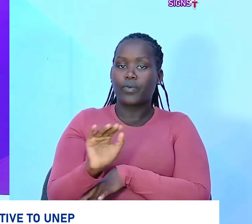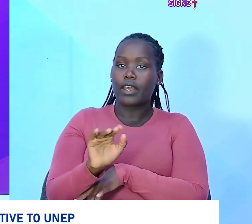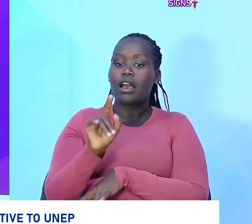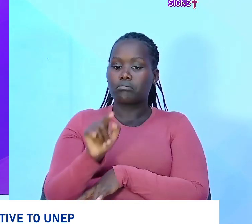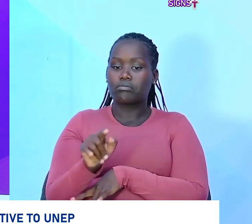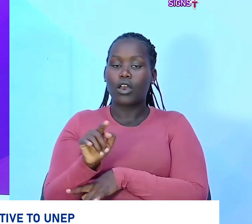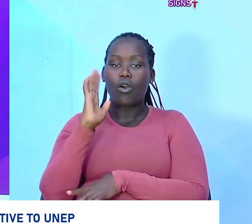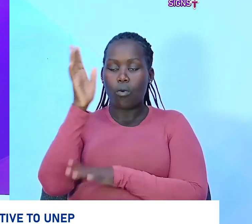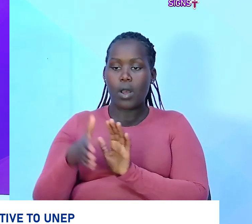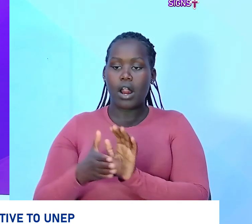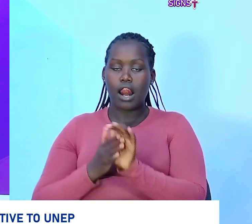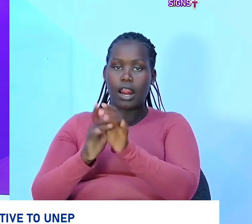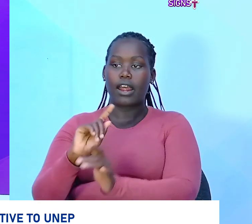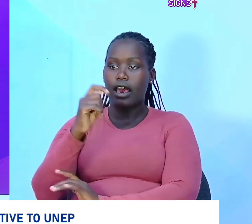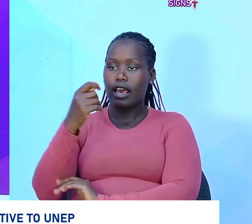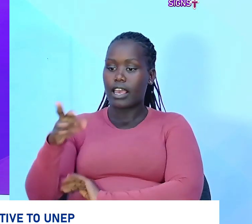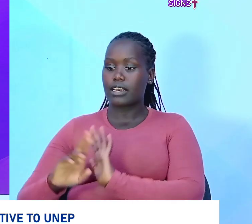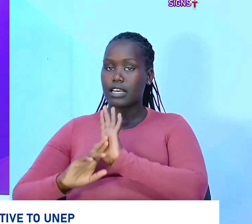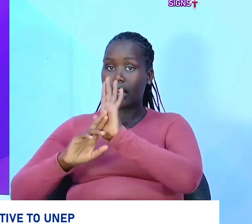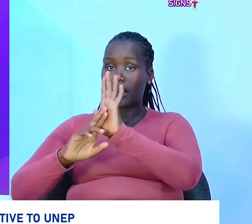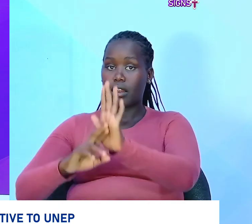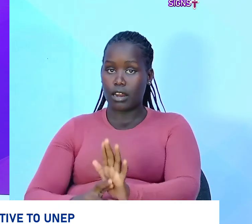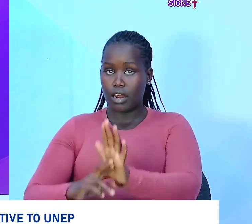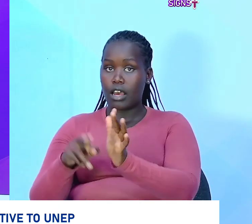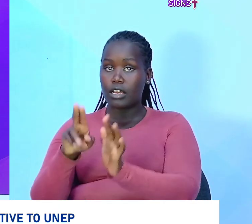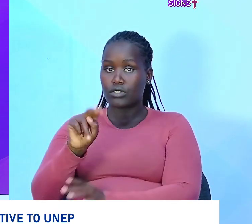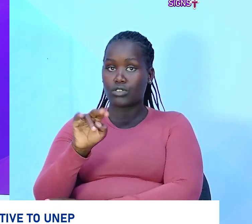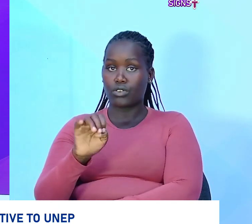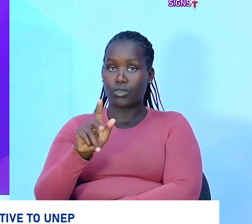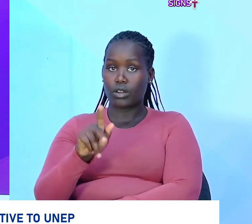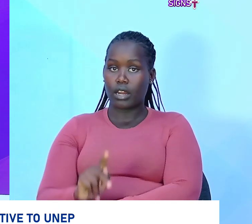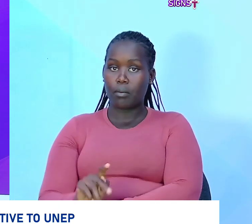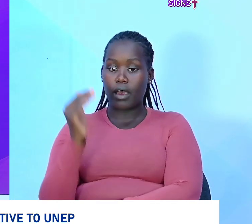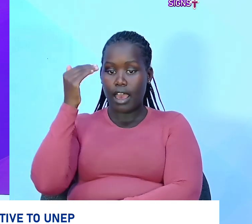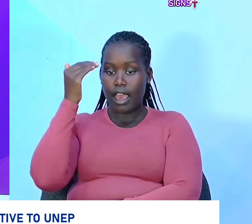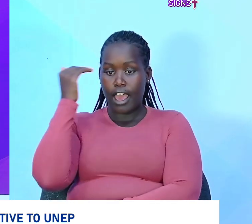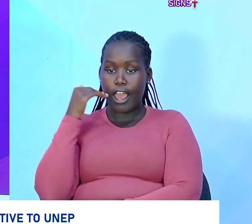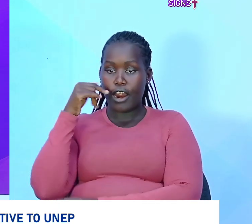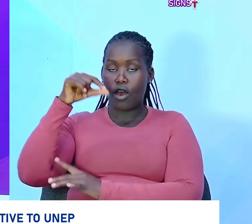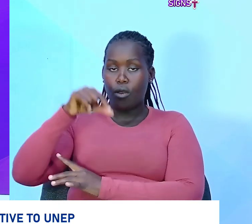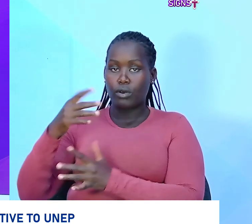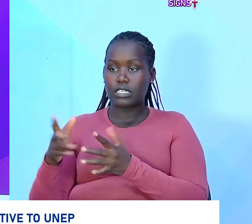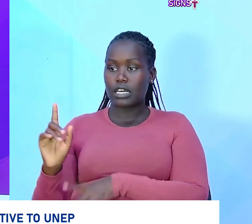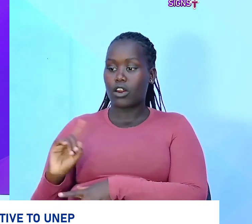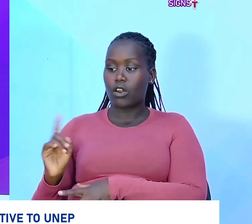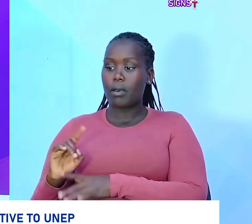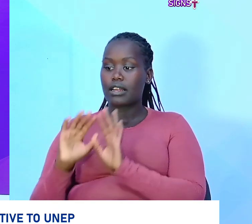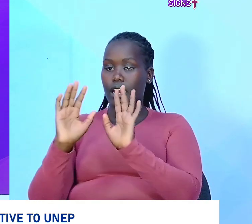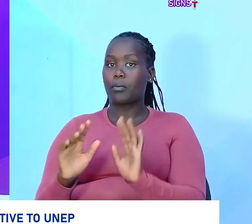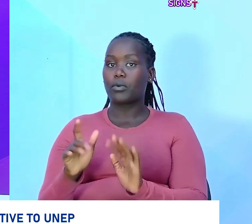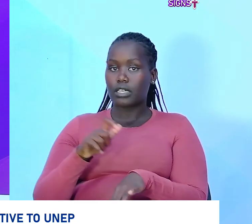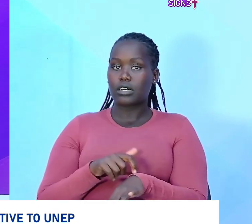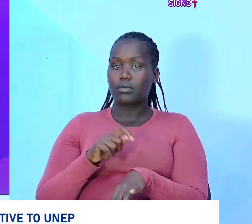Odinga will lead Kenya's representation at UNEP, headquartered in Nairobi, at a critical time